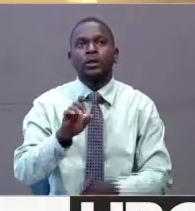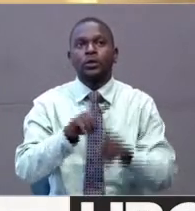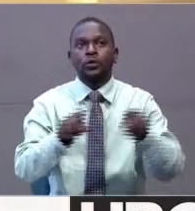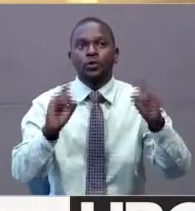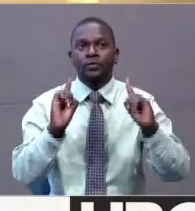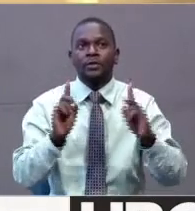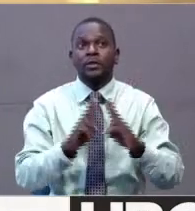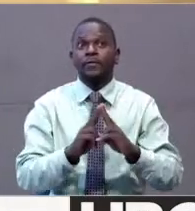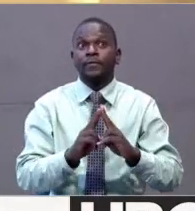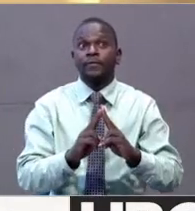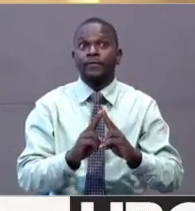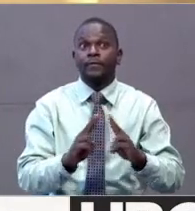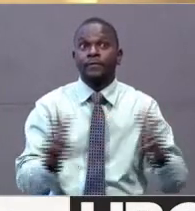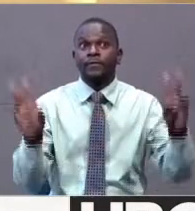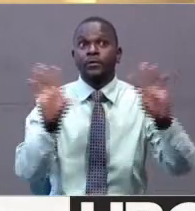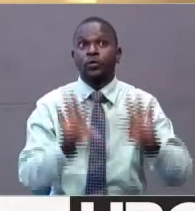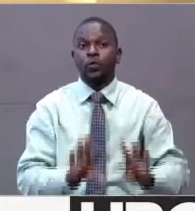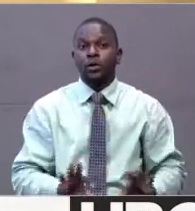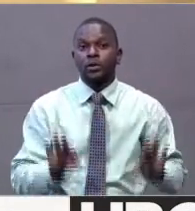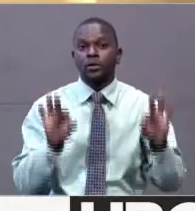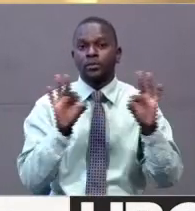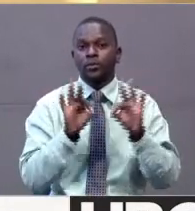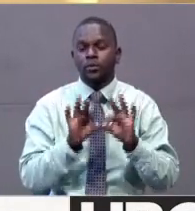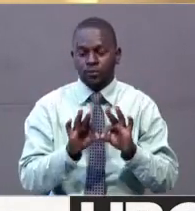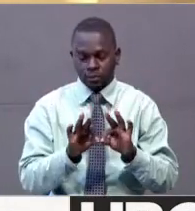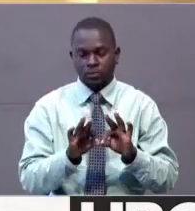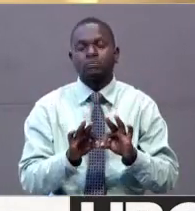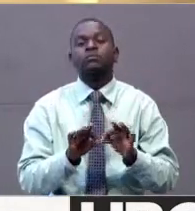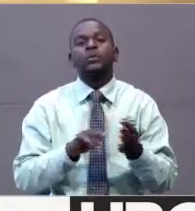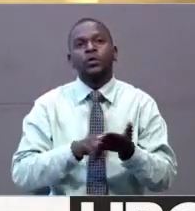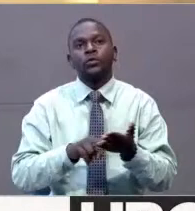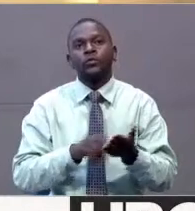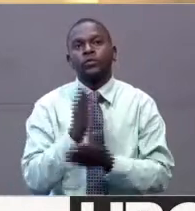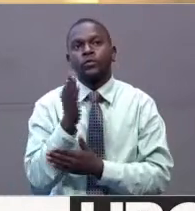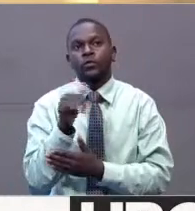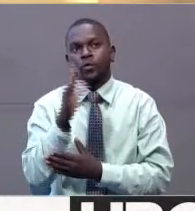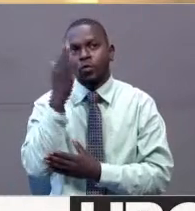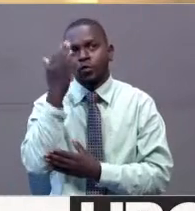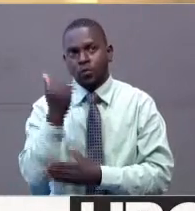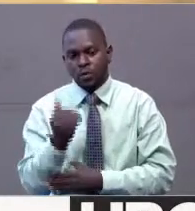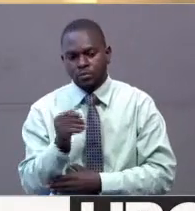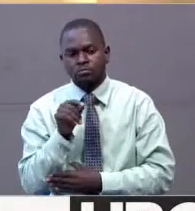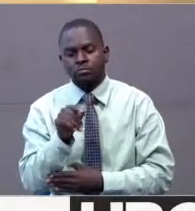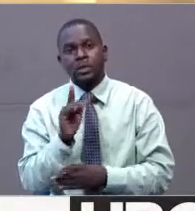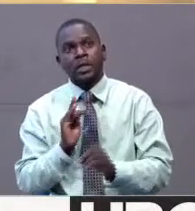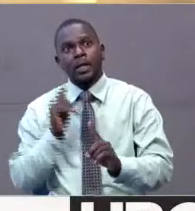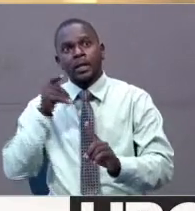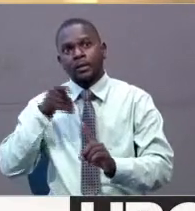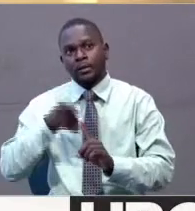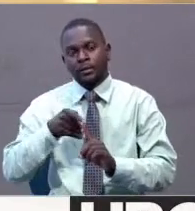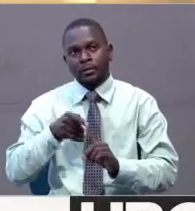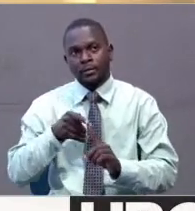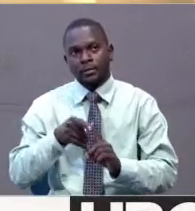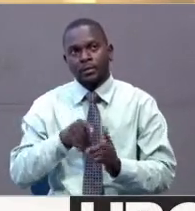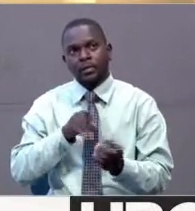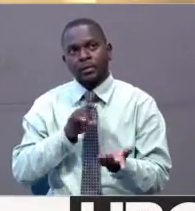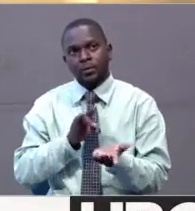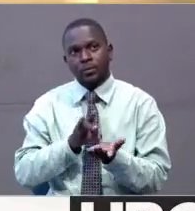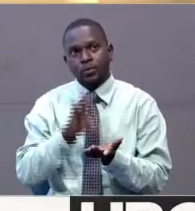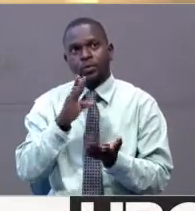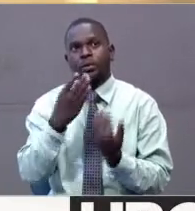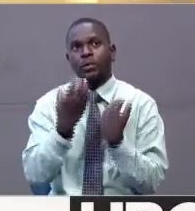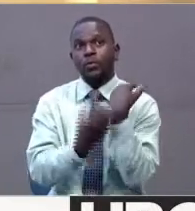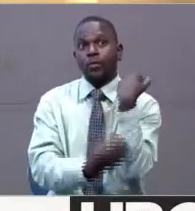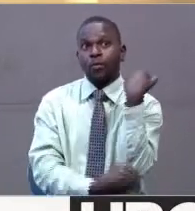very important and useful, because it is aimed at eradicating